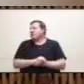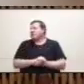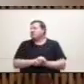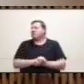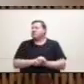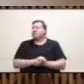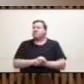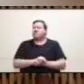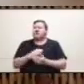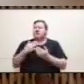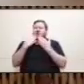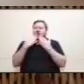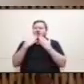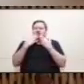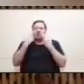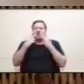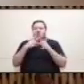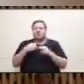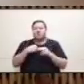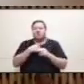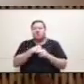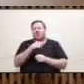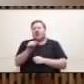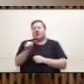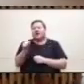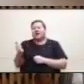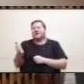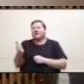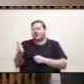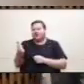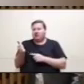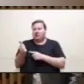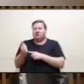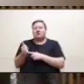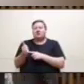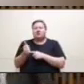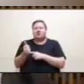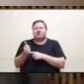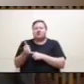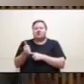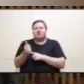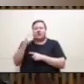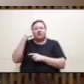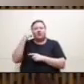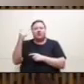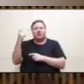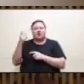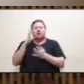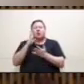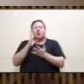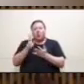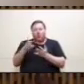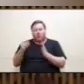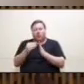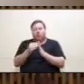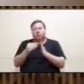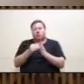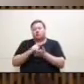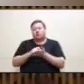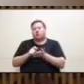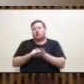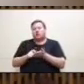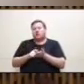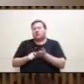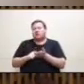Thank you, honorable members. On the issue of other, also is something that we think we'll put it in writing. Already we do have